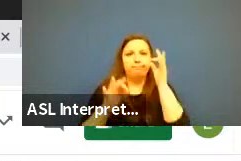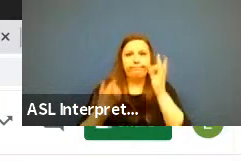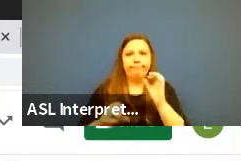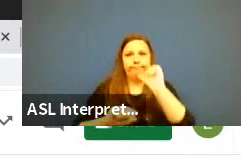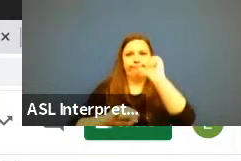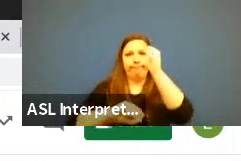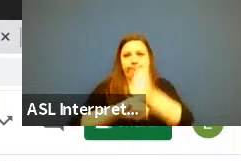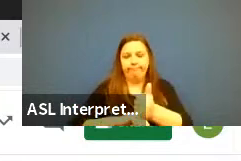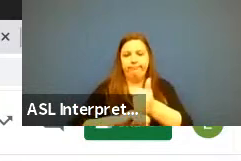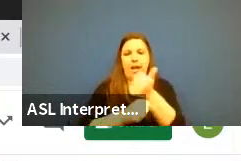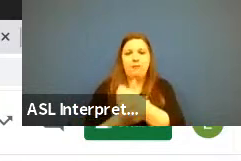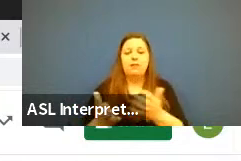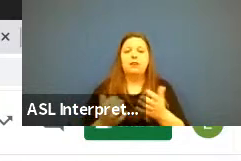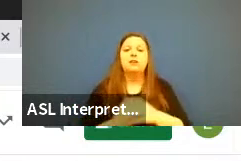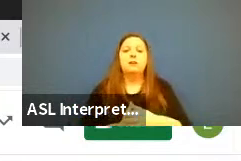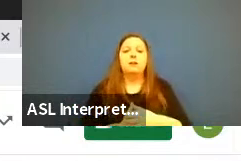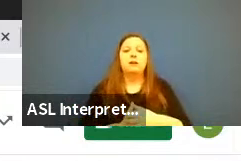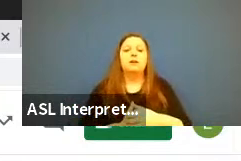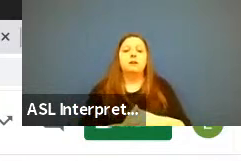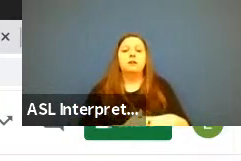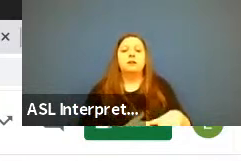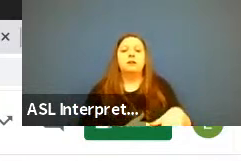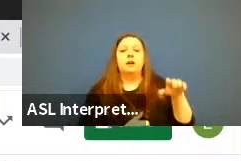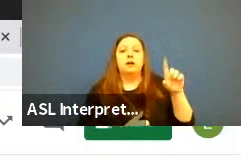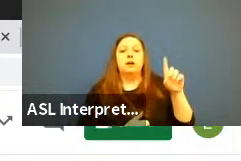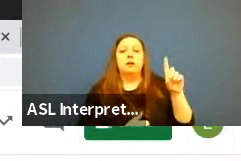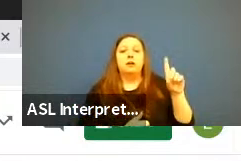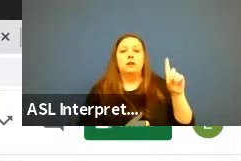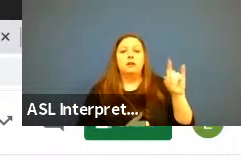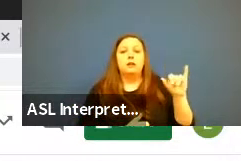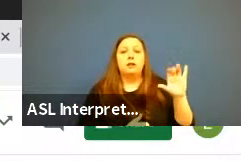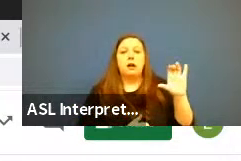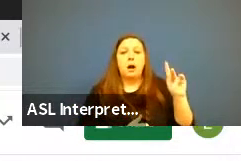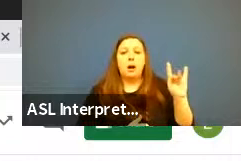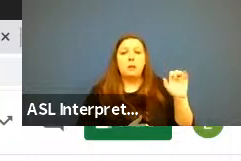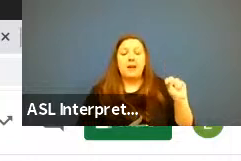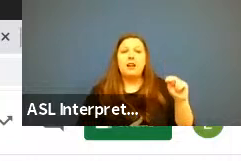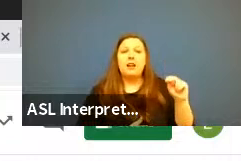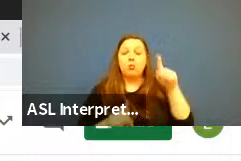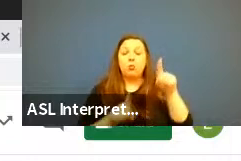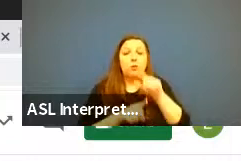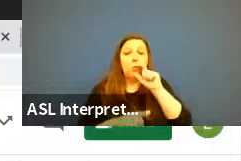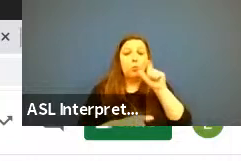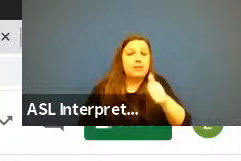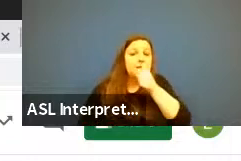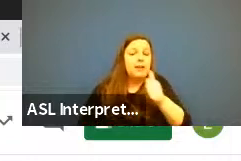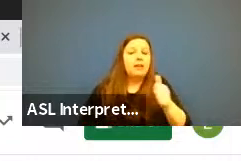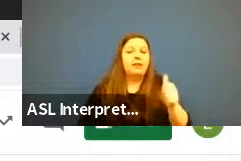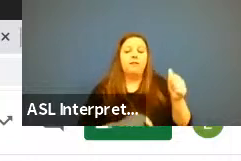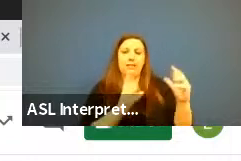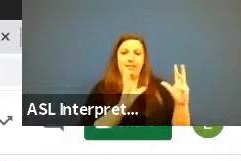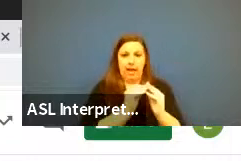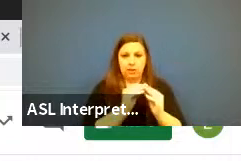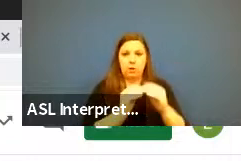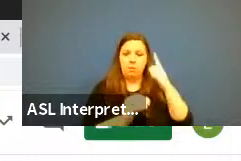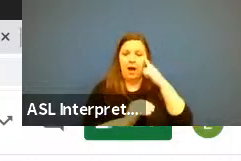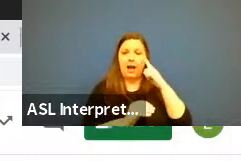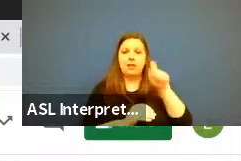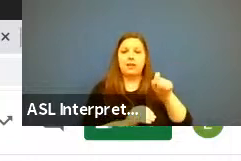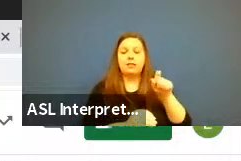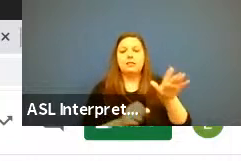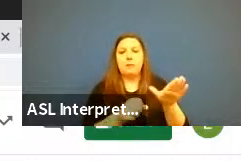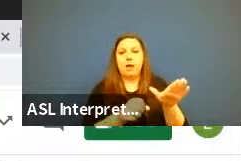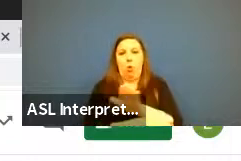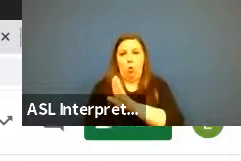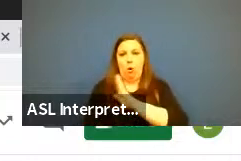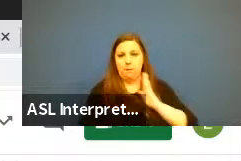an executive session, but I think it needs to be a whole board meeting if it requires whole board input and not a